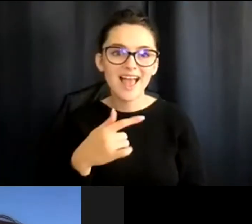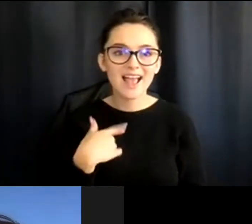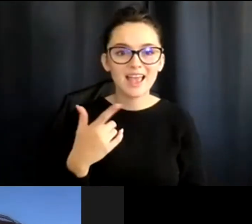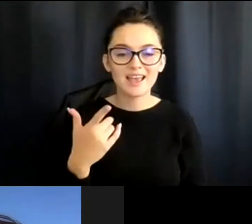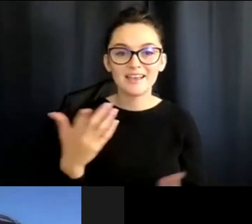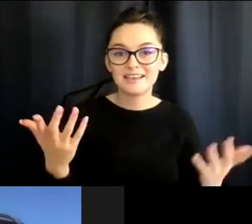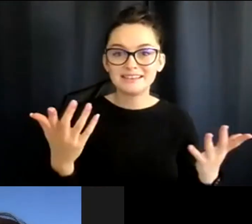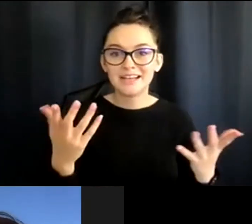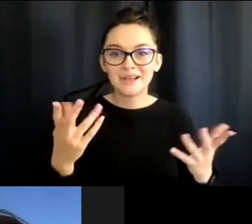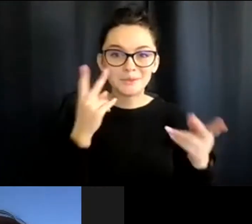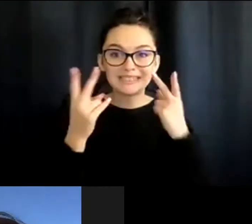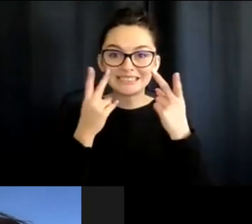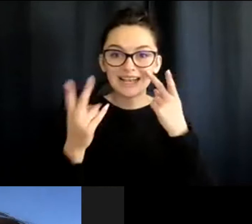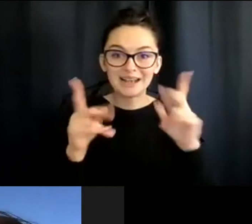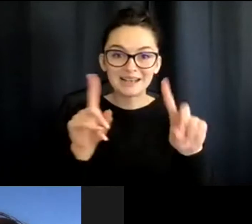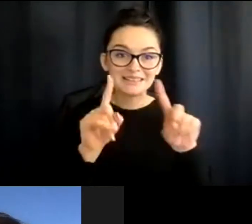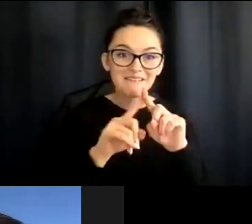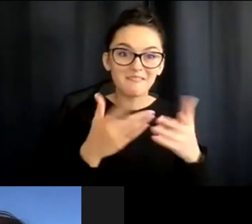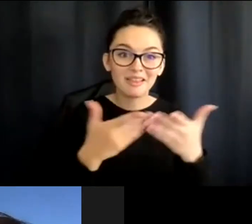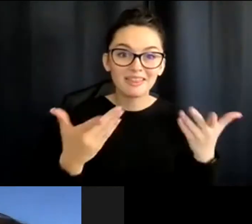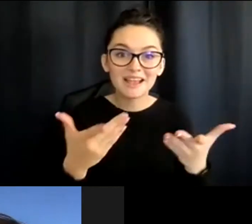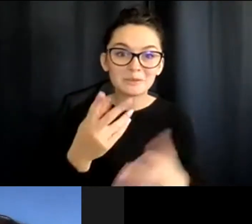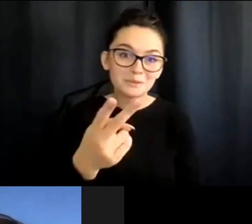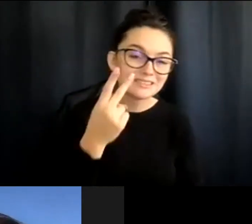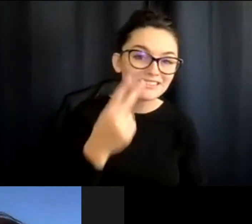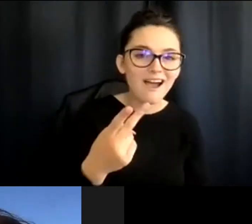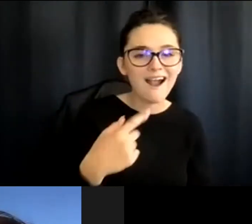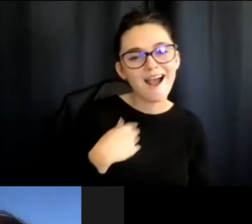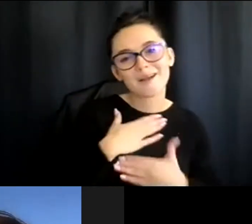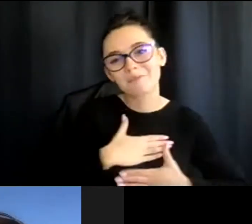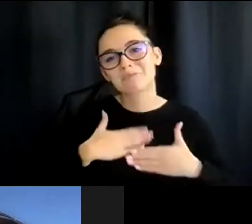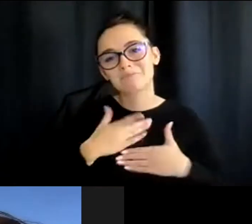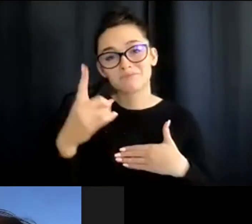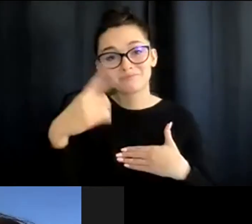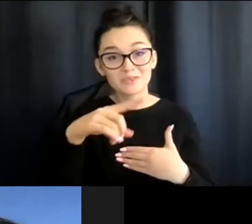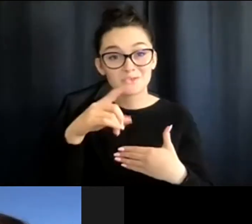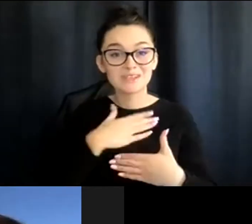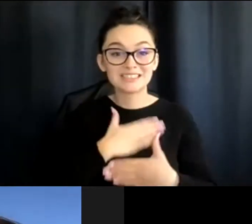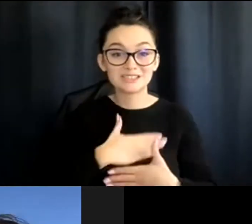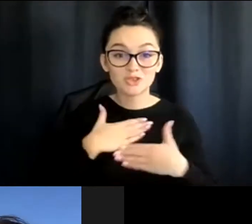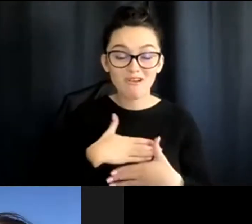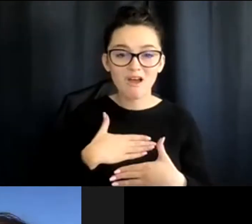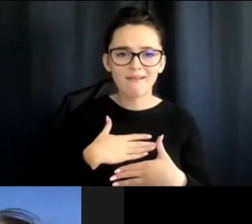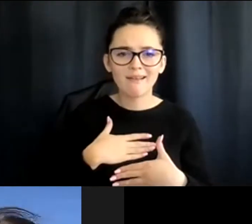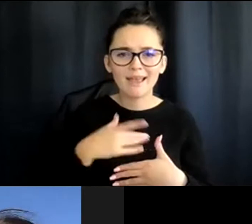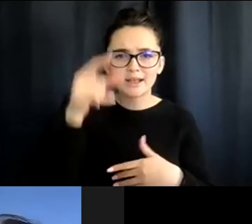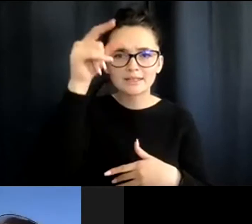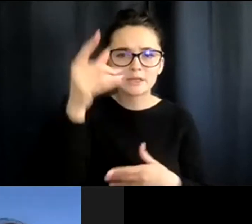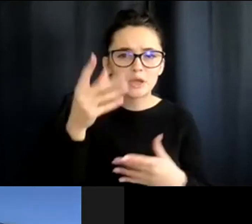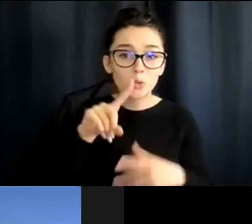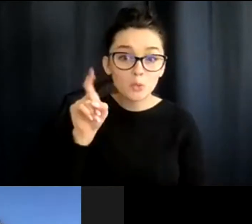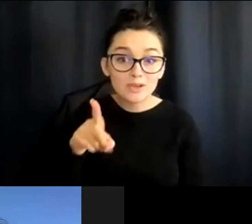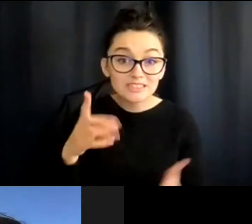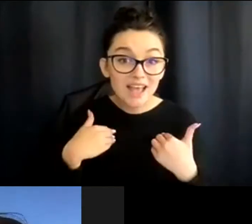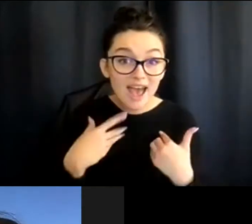to different explorations that we saw. I hope you enjoy this field trip, and keep in mind any questions that you have, because we're going to stop at